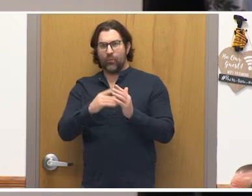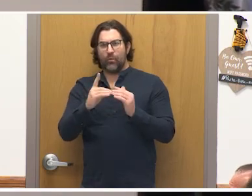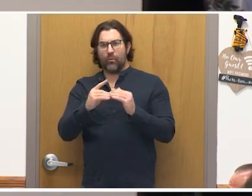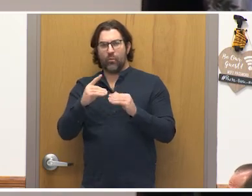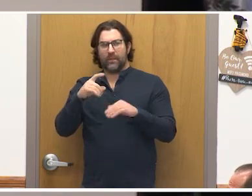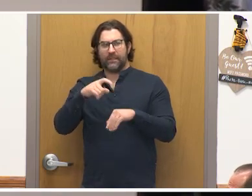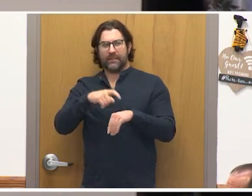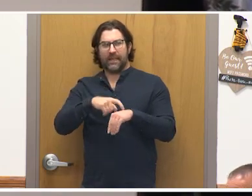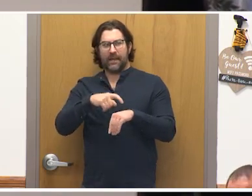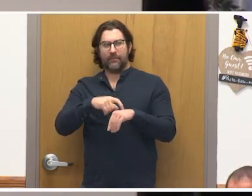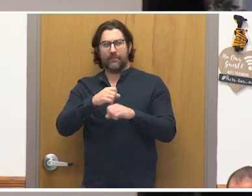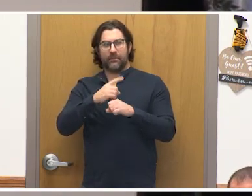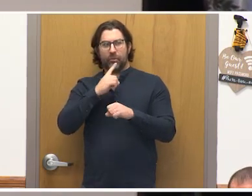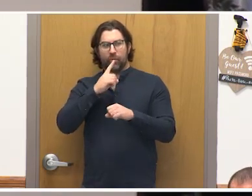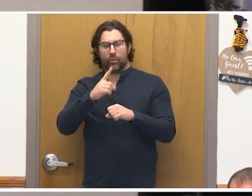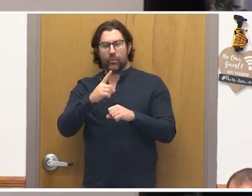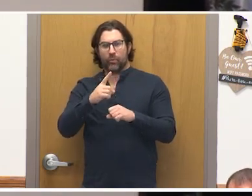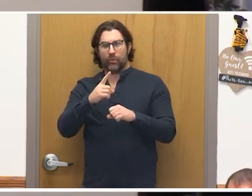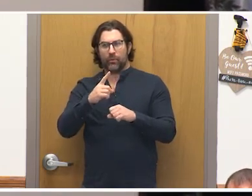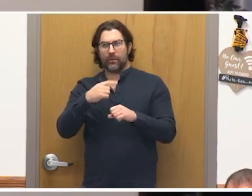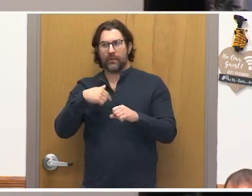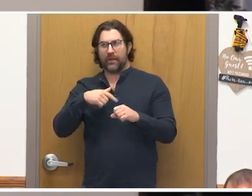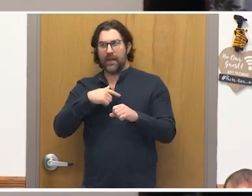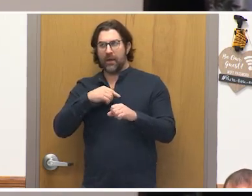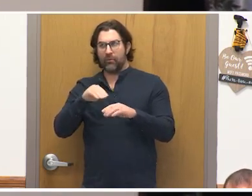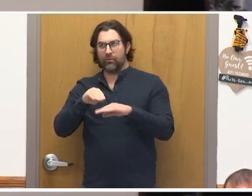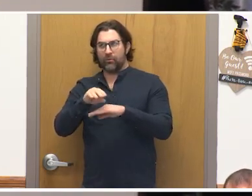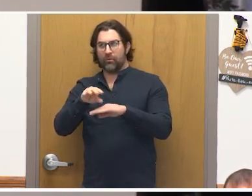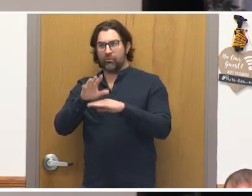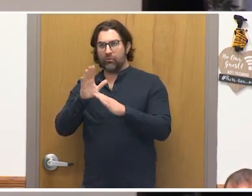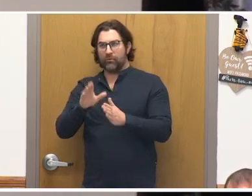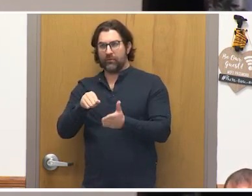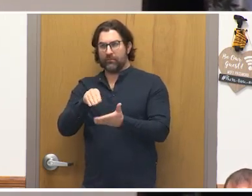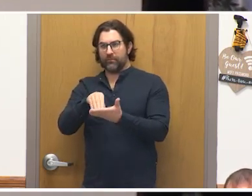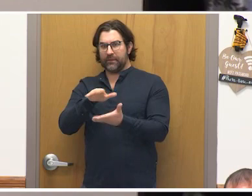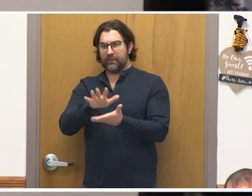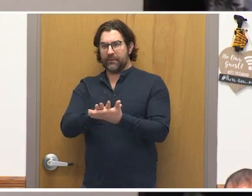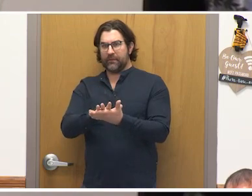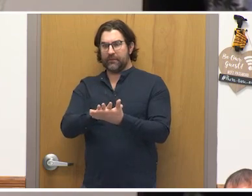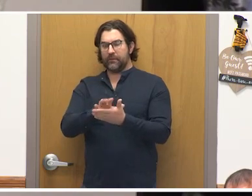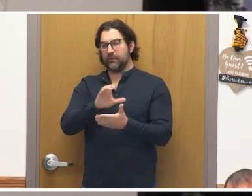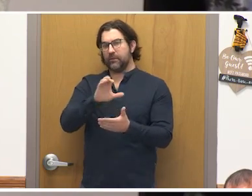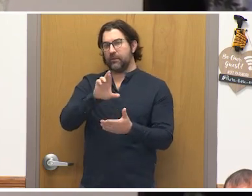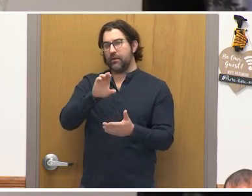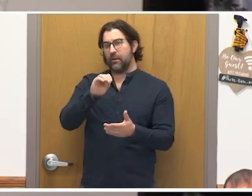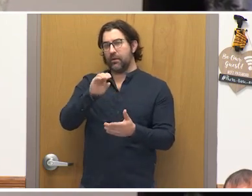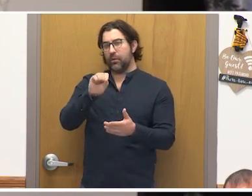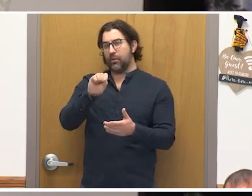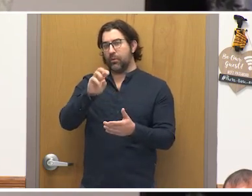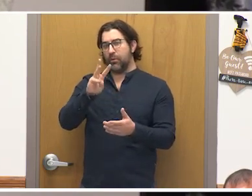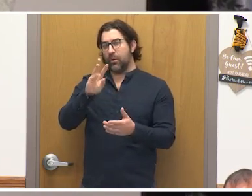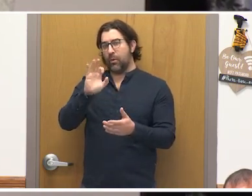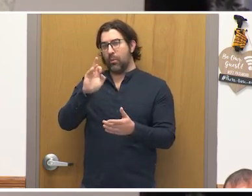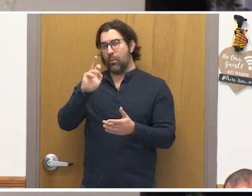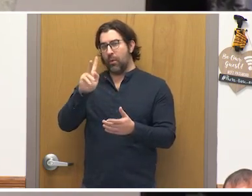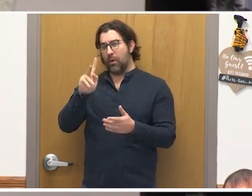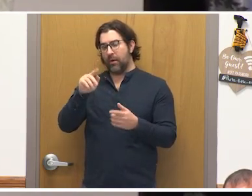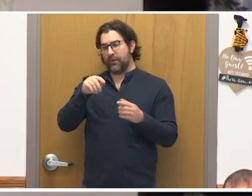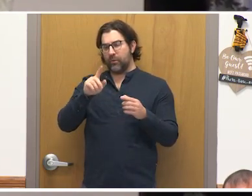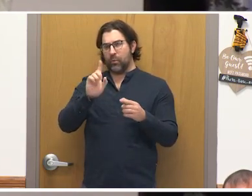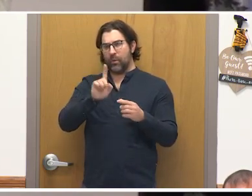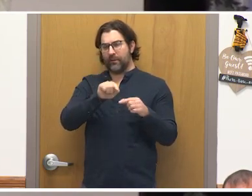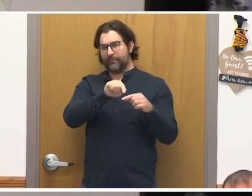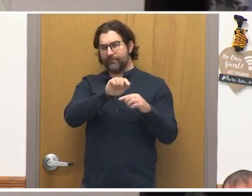if, to make sure that our consultants can write that one down? A crosswalk between